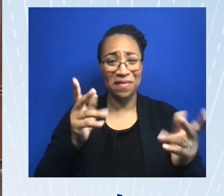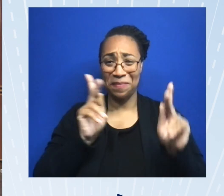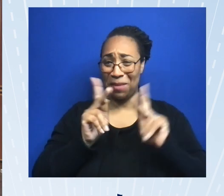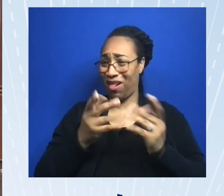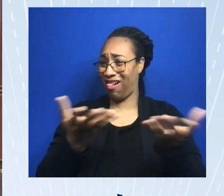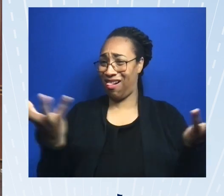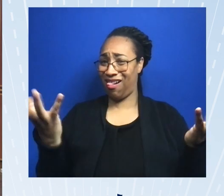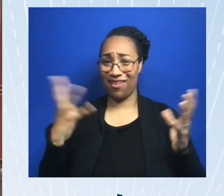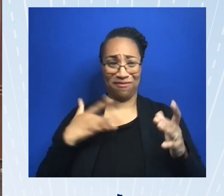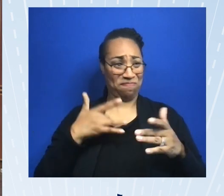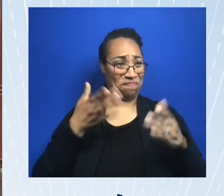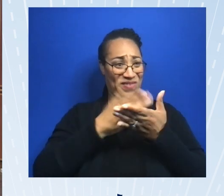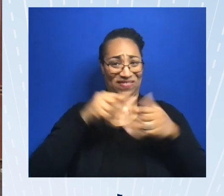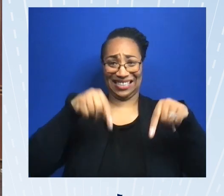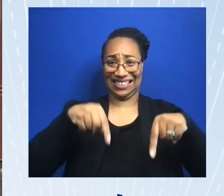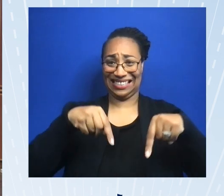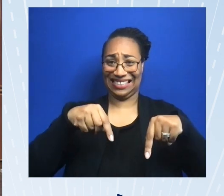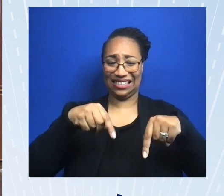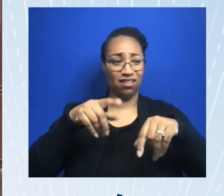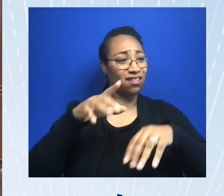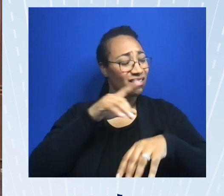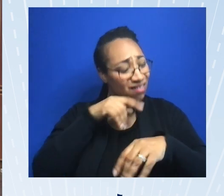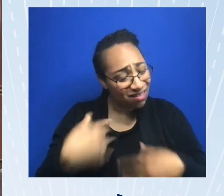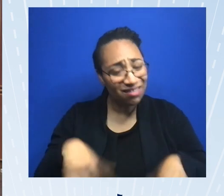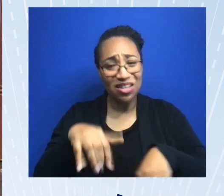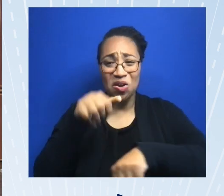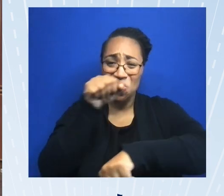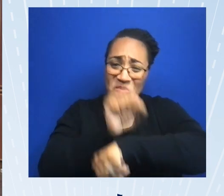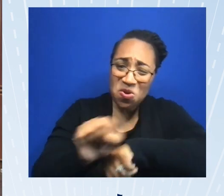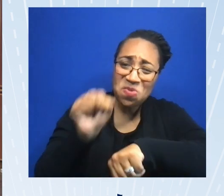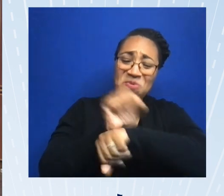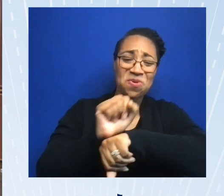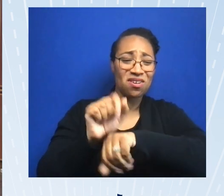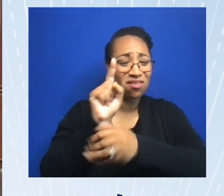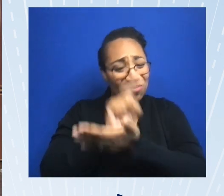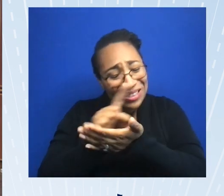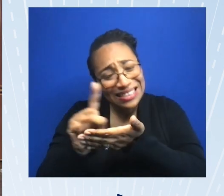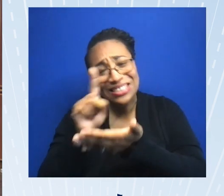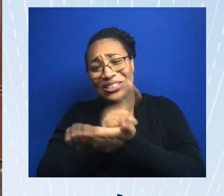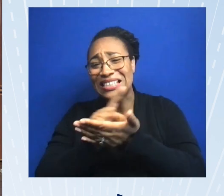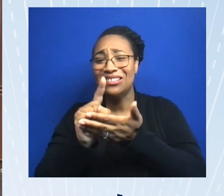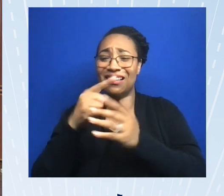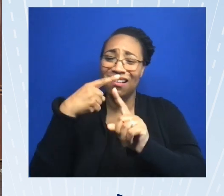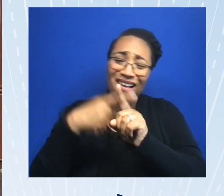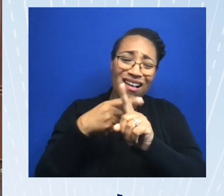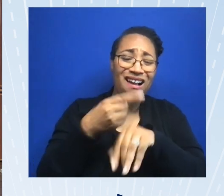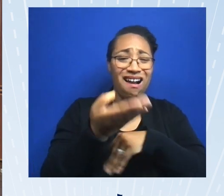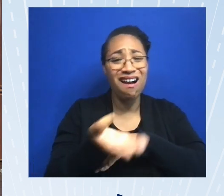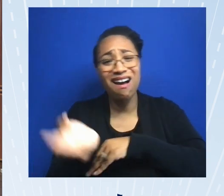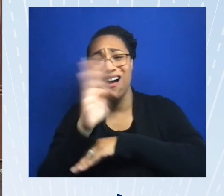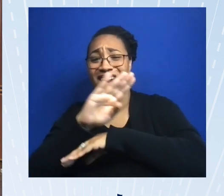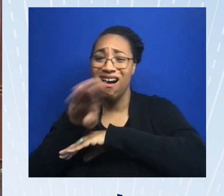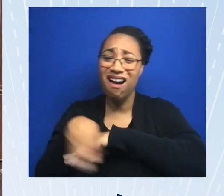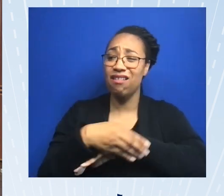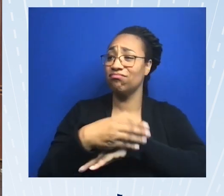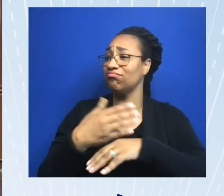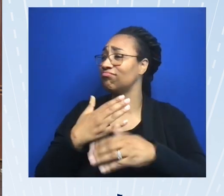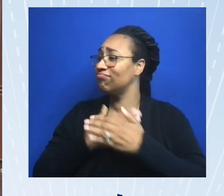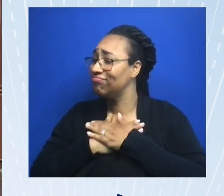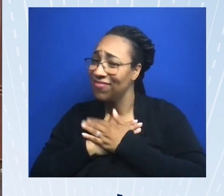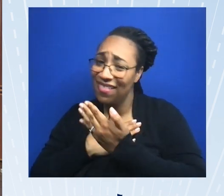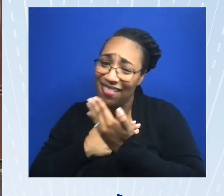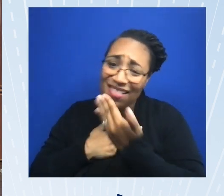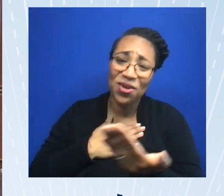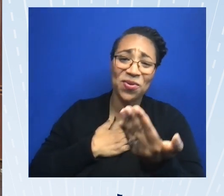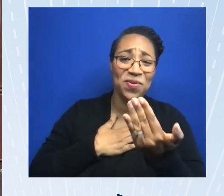plan. I shall commit the cardinal sin, however, and if my colleagues forgive me, of singling out just one, in